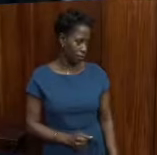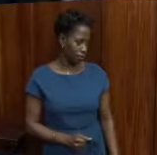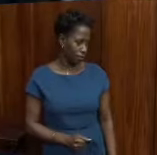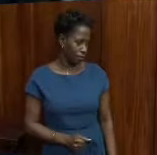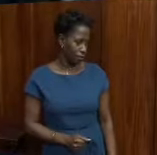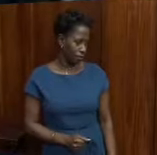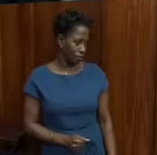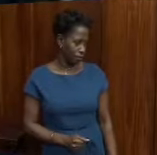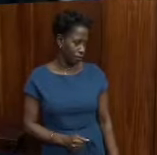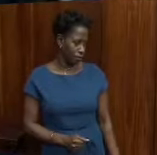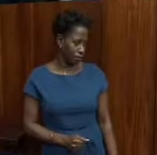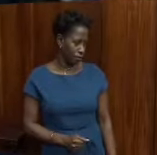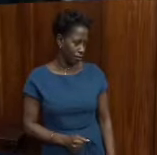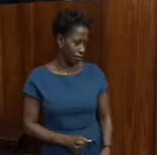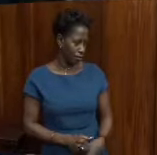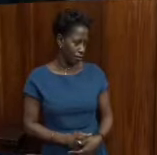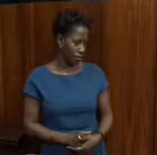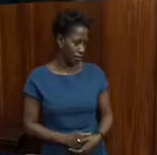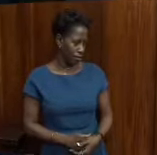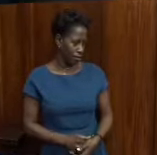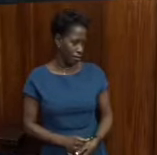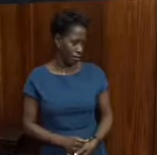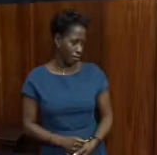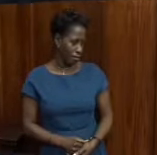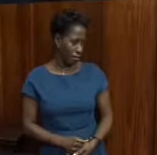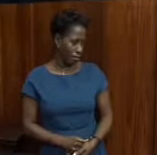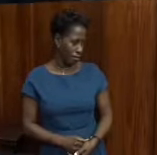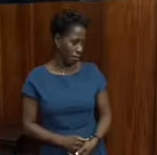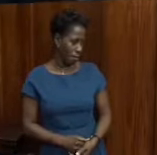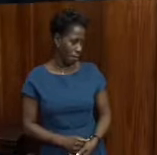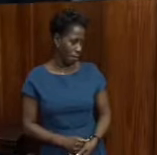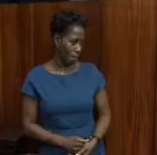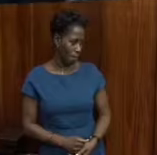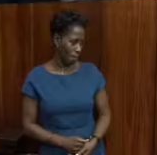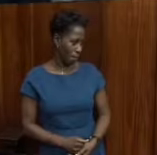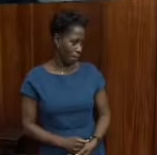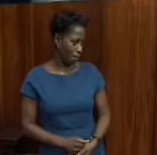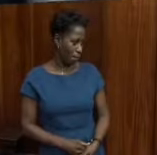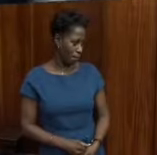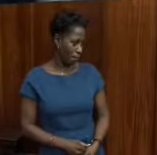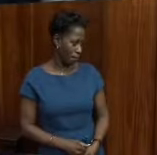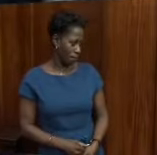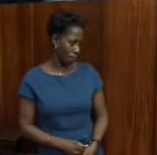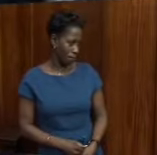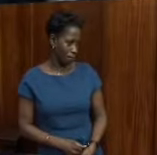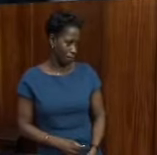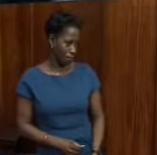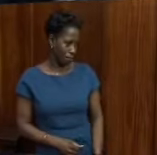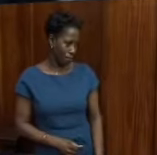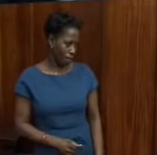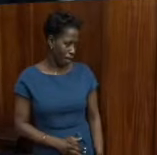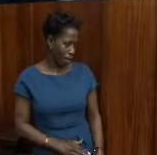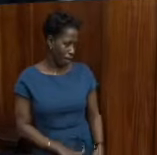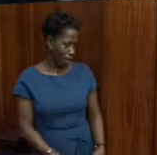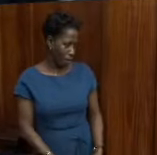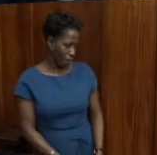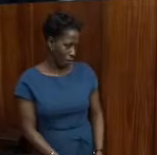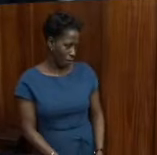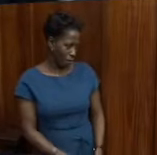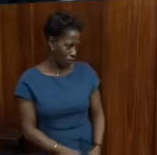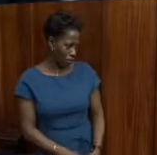require amending as part of the constitutional reform agenda. Funding is provided in the estimates of